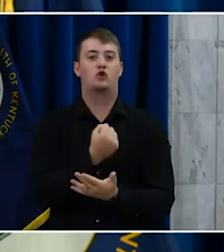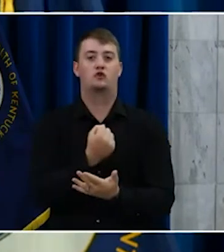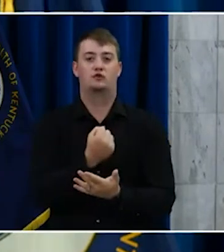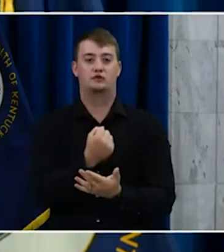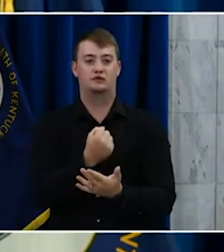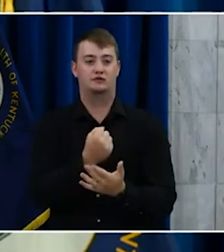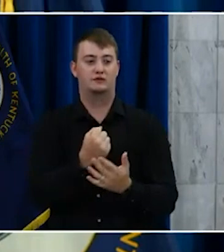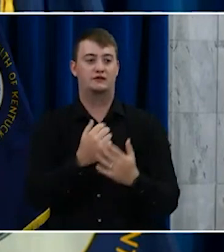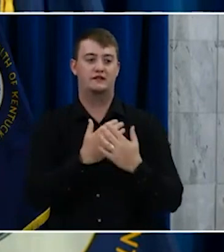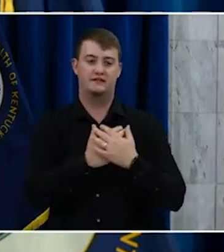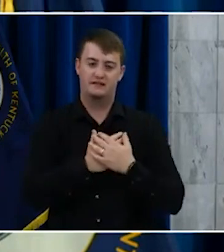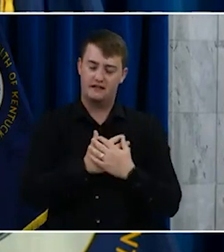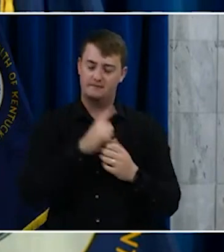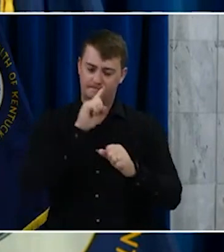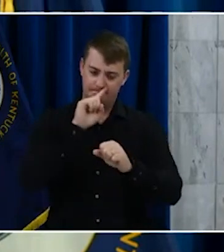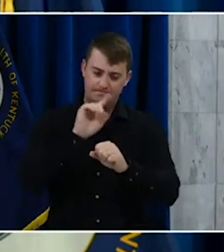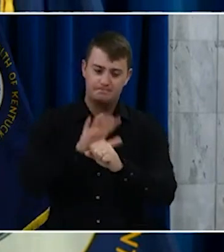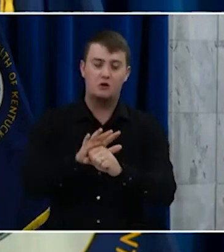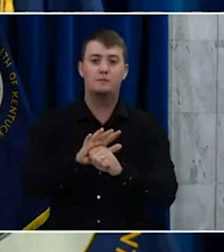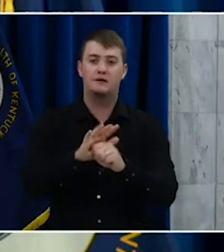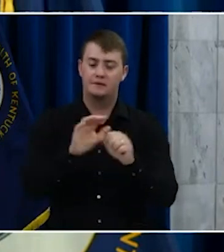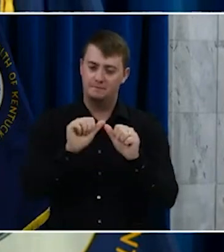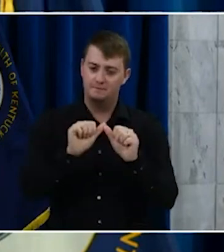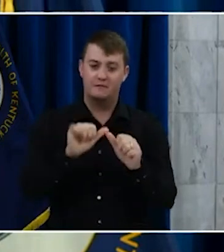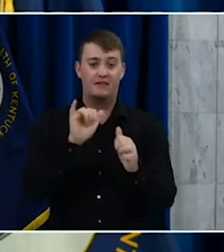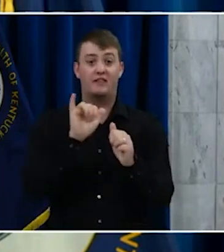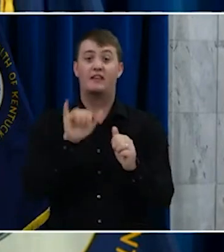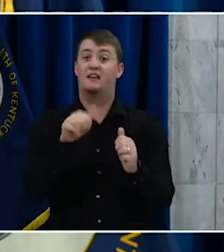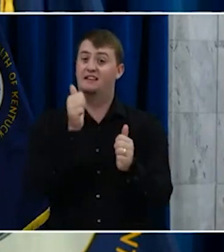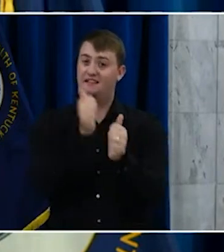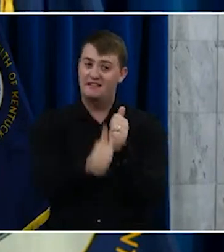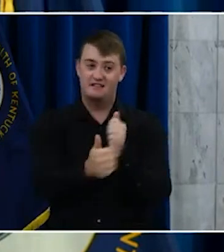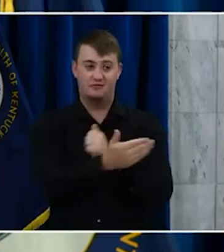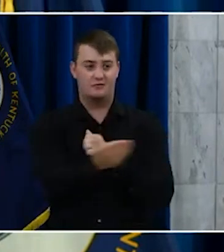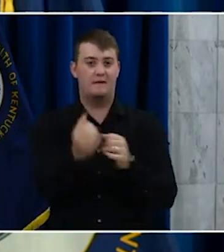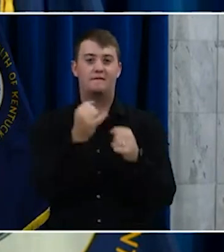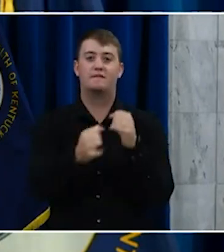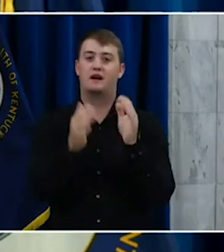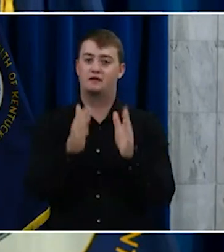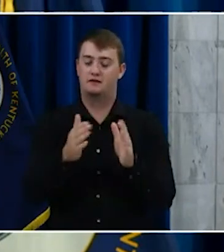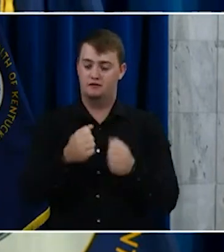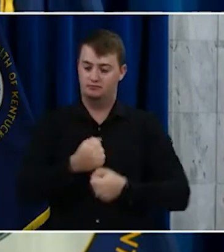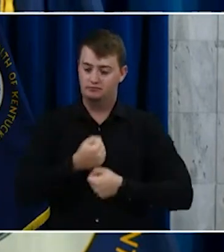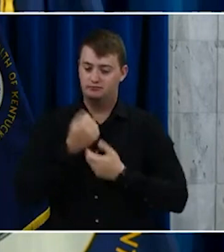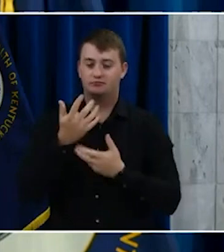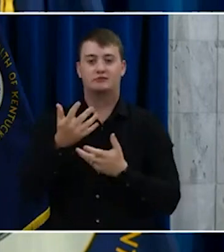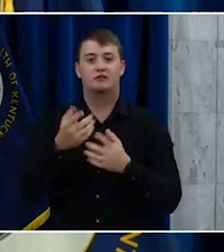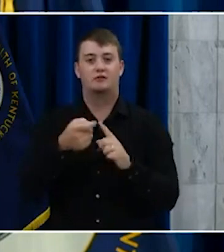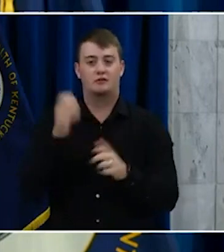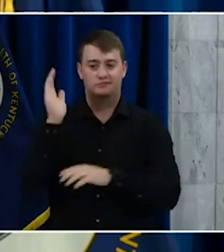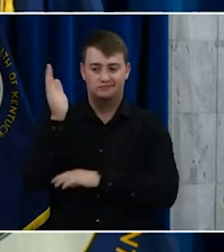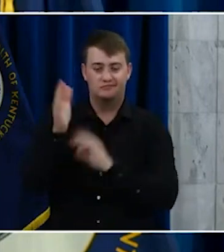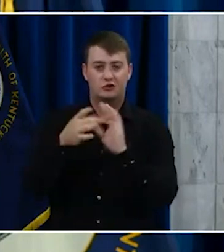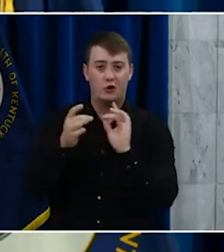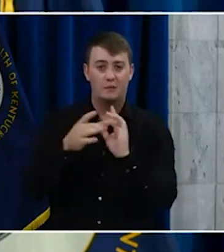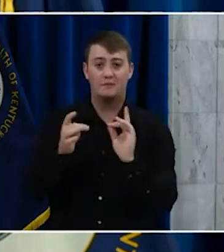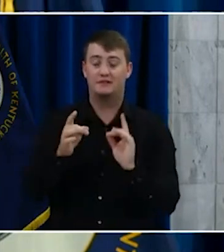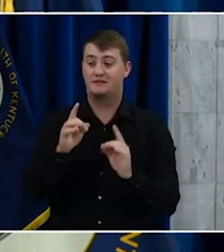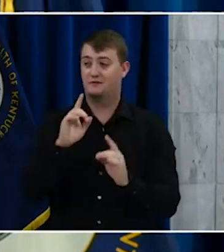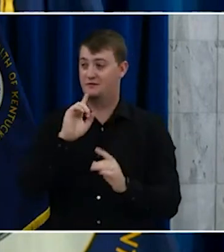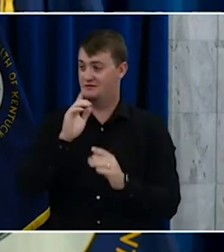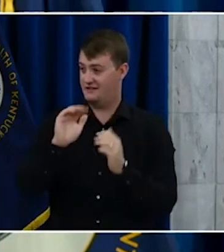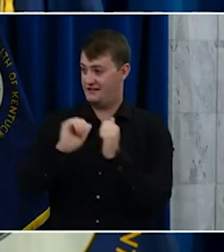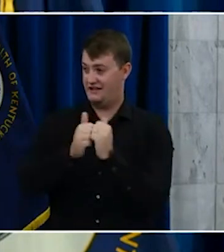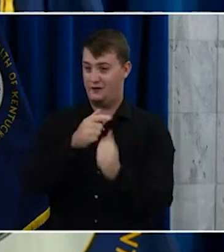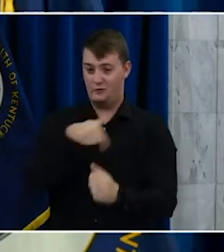of sincerity and commitment that each of the finalists expresses in their comments and just in the way you